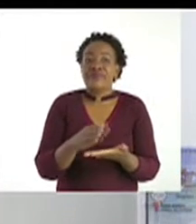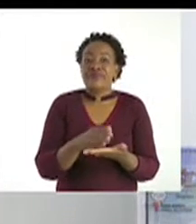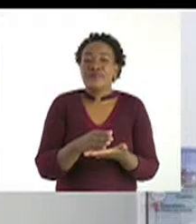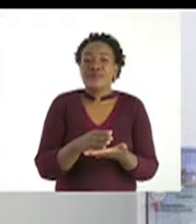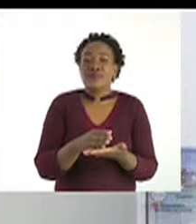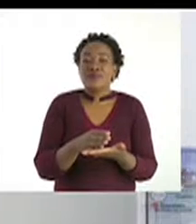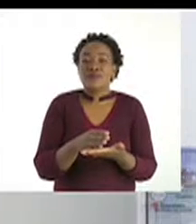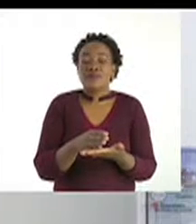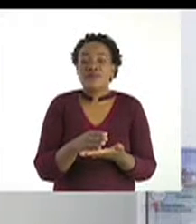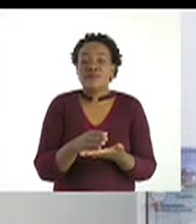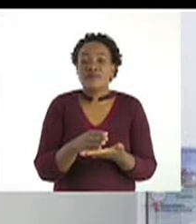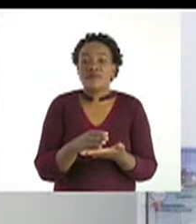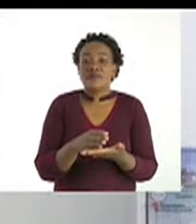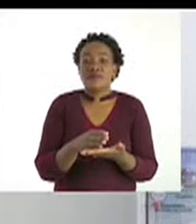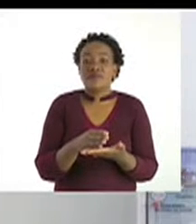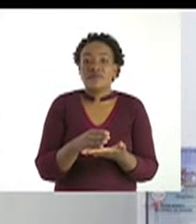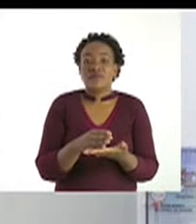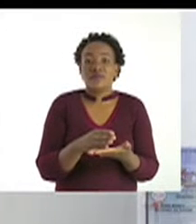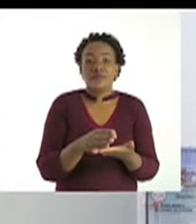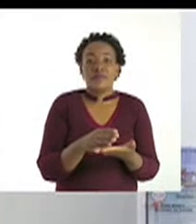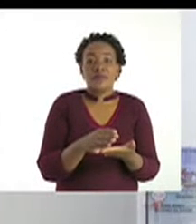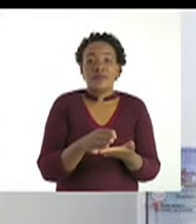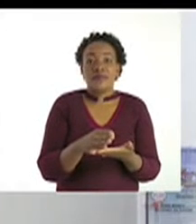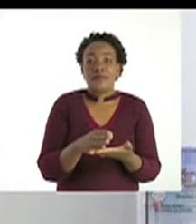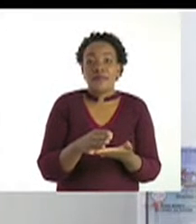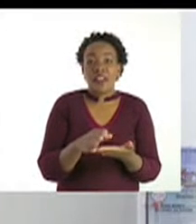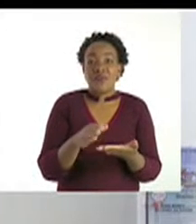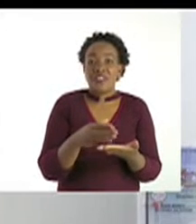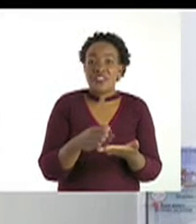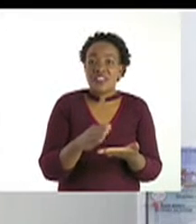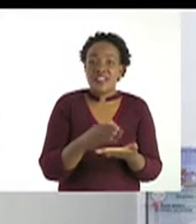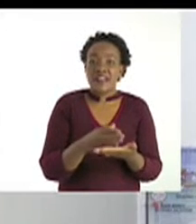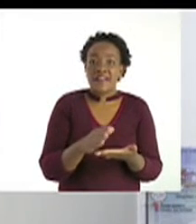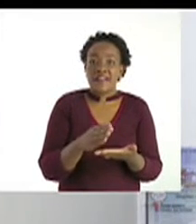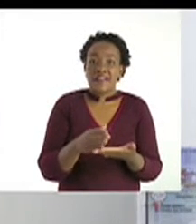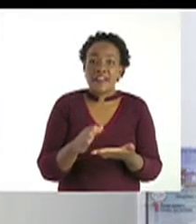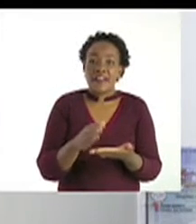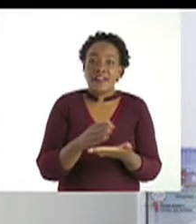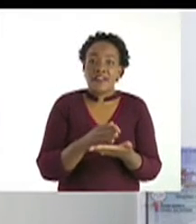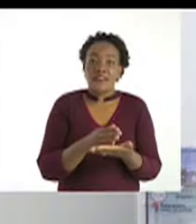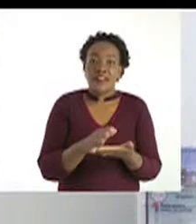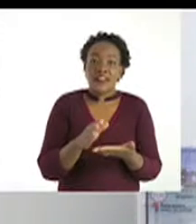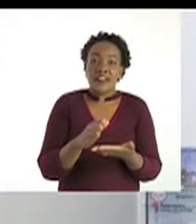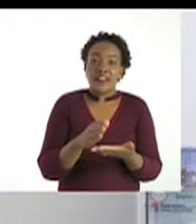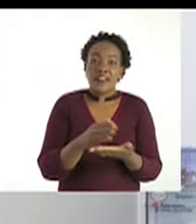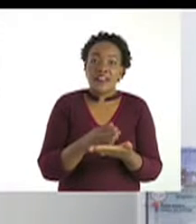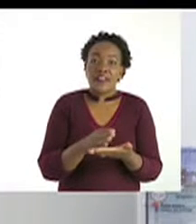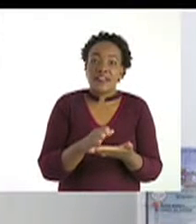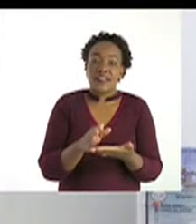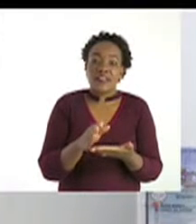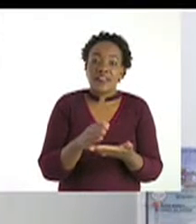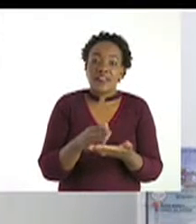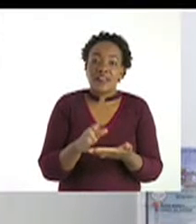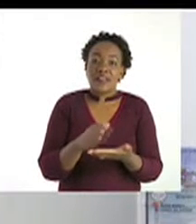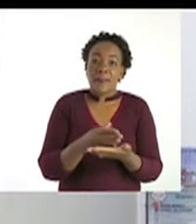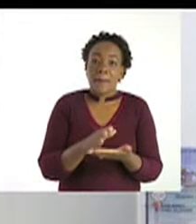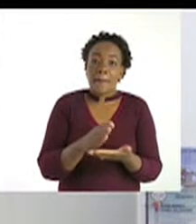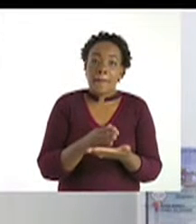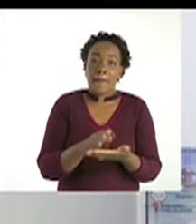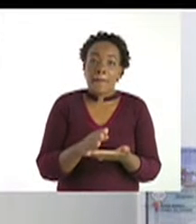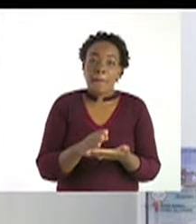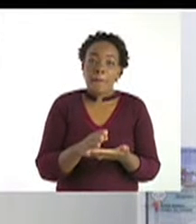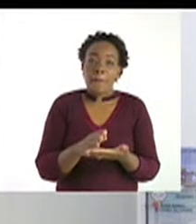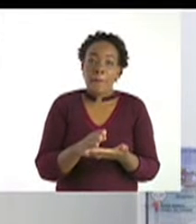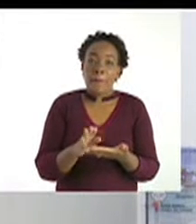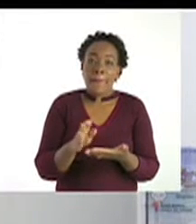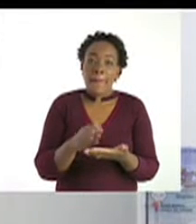Tom, 1 to Jerry, 1 to Tom, 1 to Jerry,